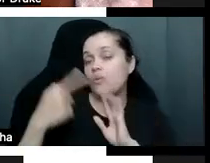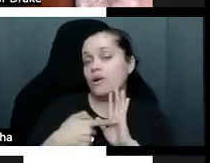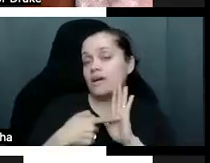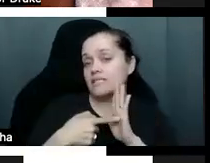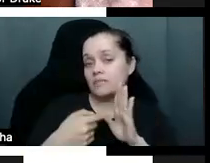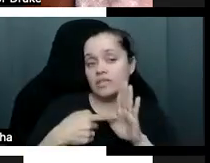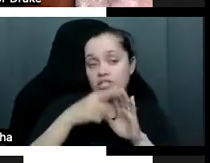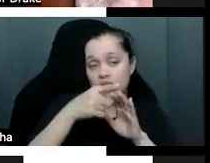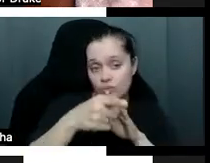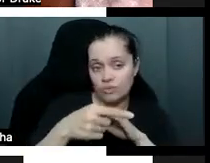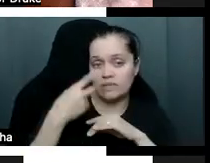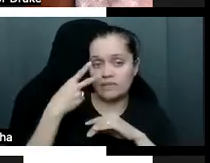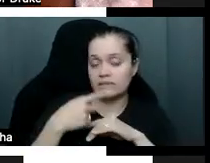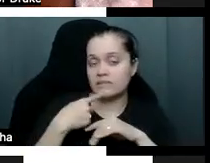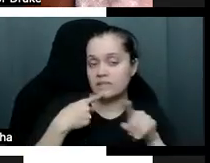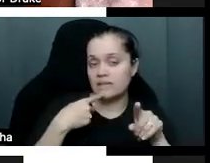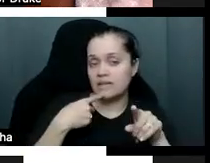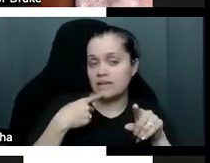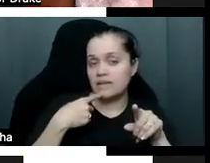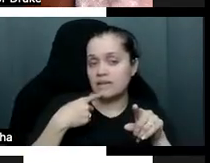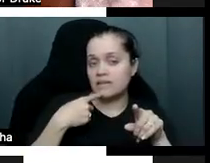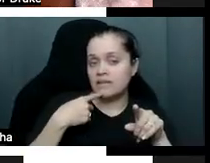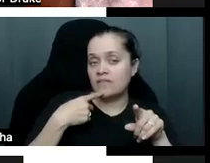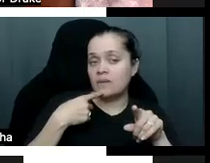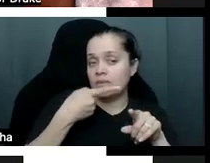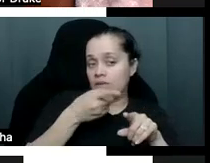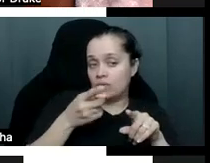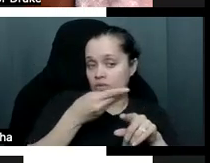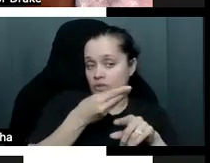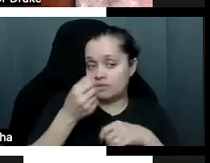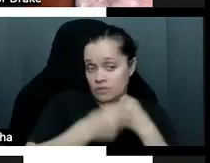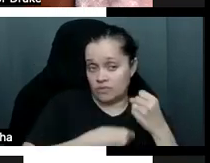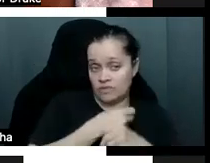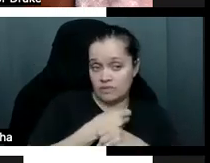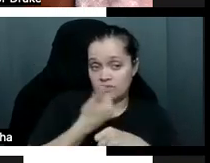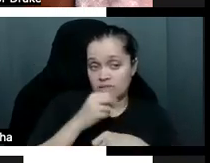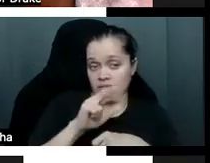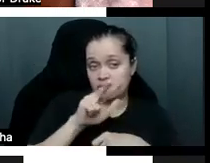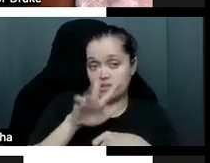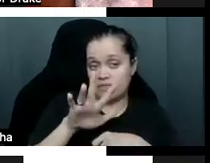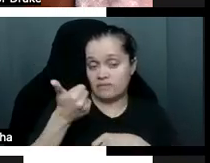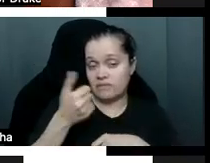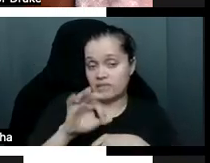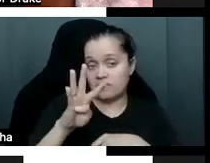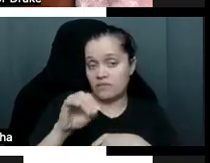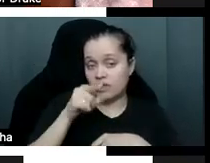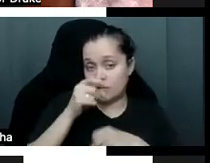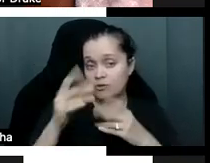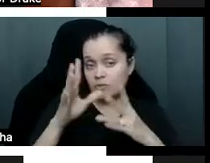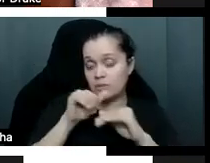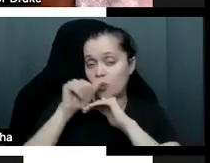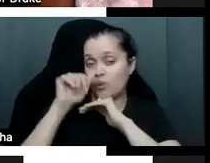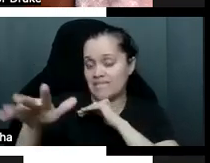you on the screen here is that from those years, those many people were sent to prison